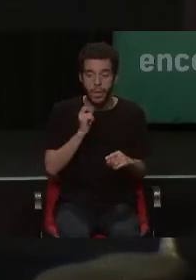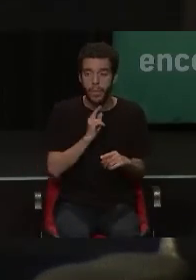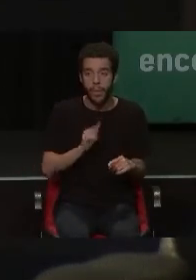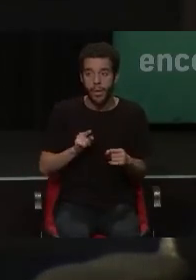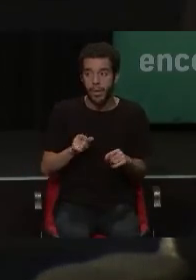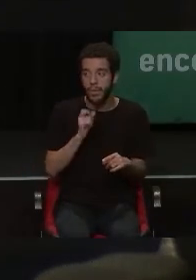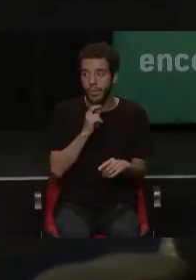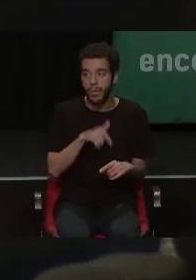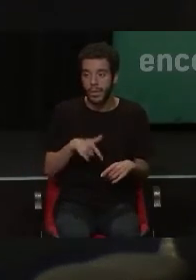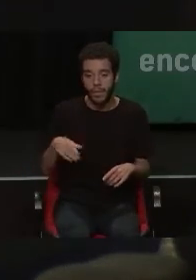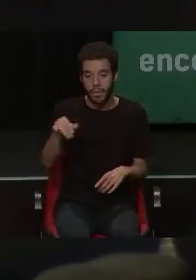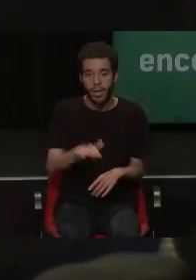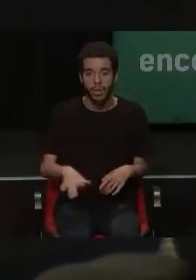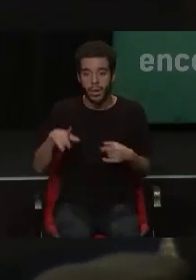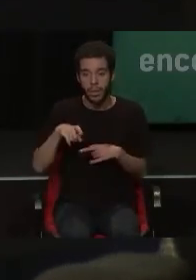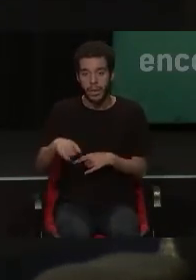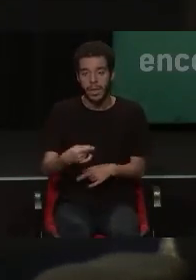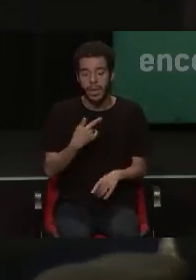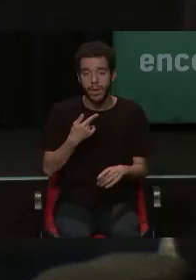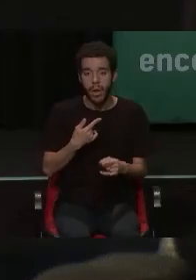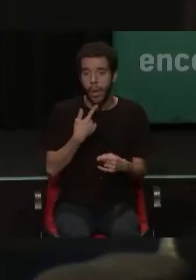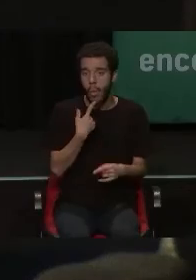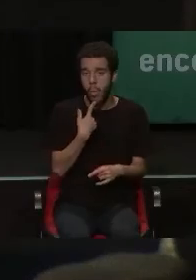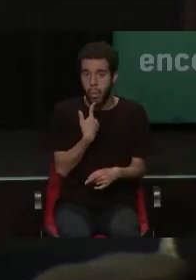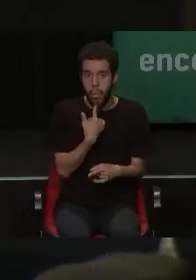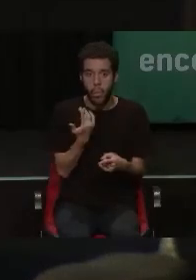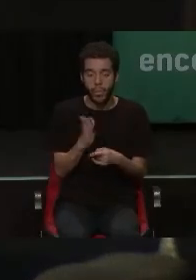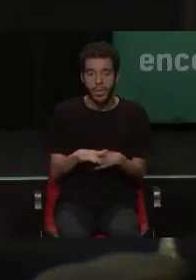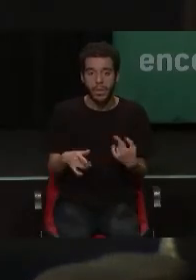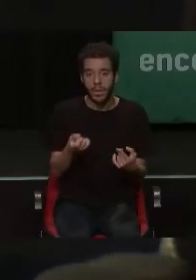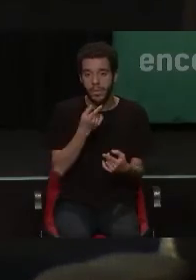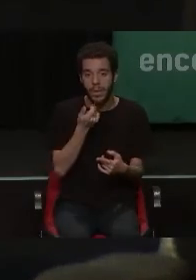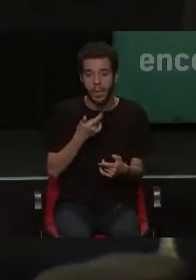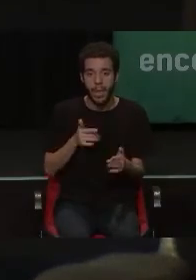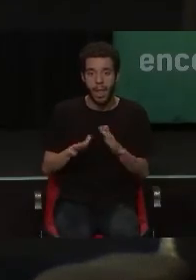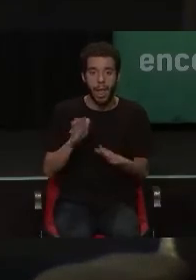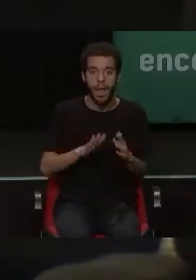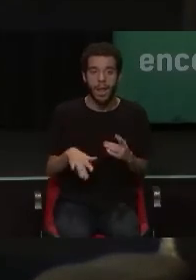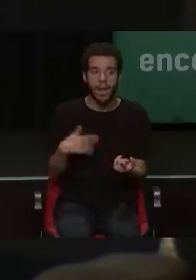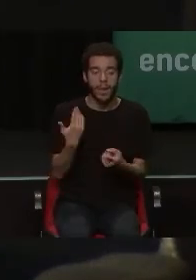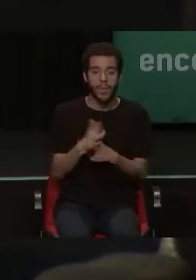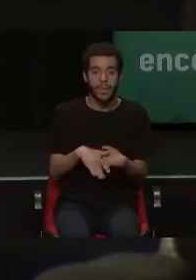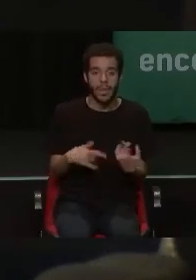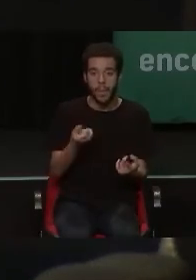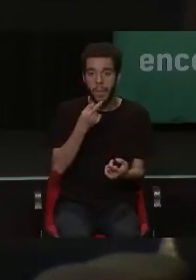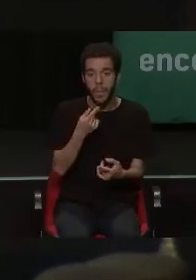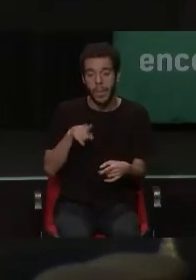possibly they can go to places where there are more bacteria,